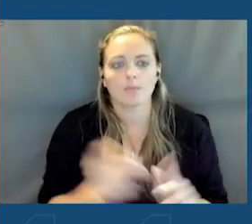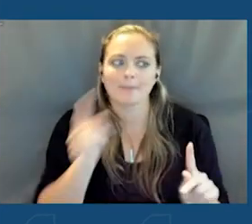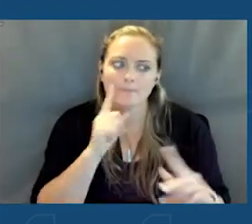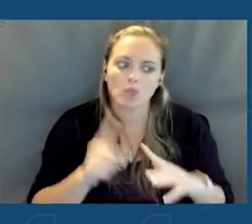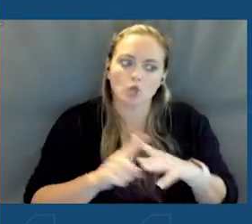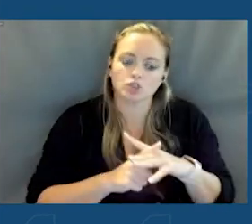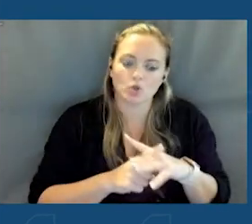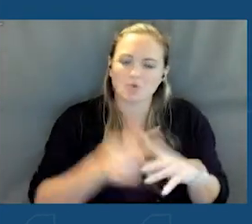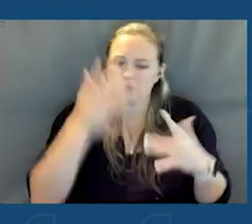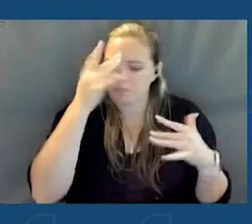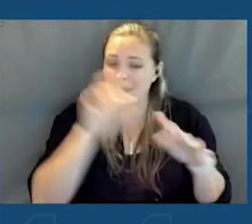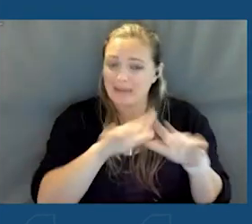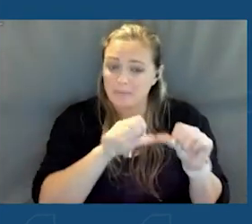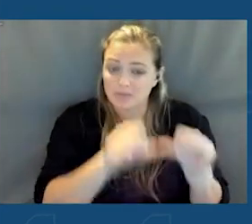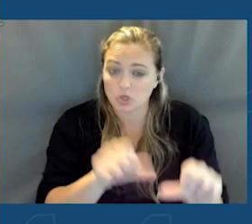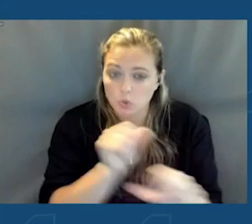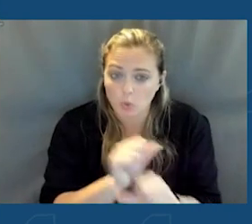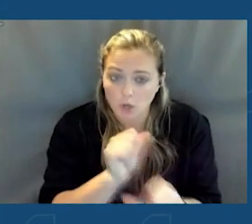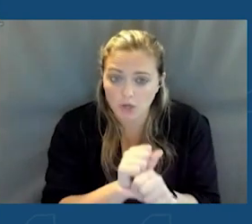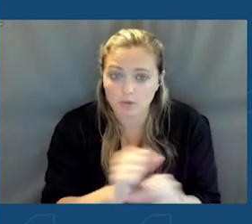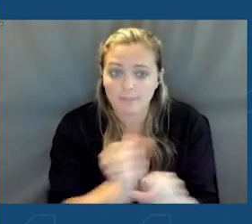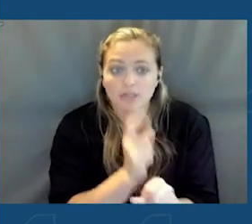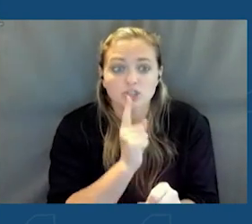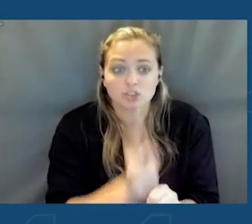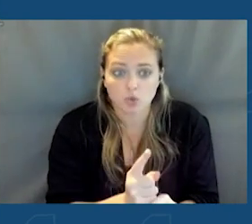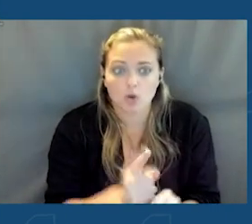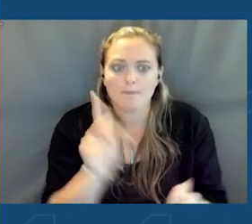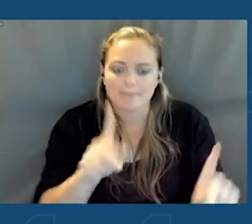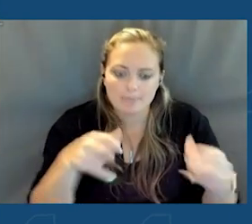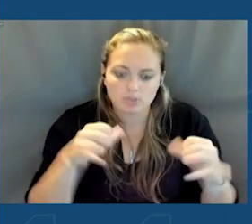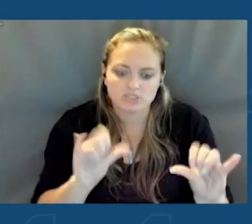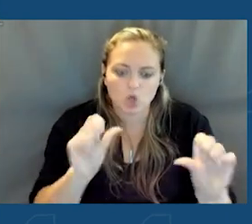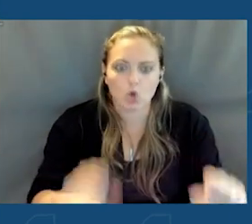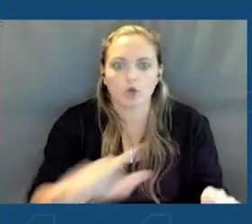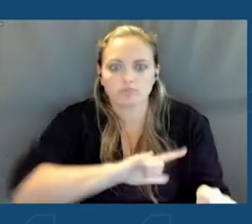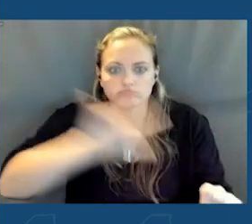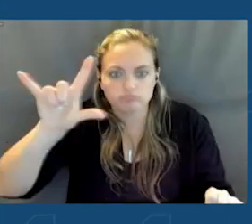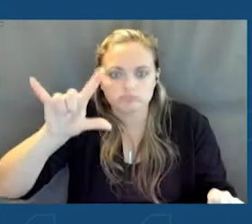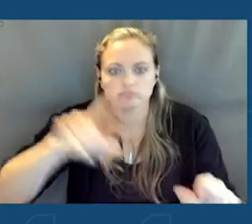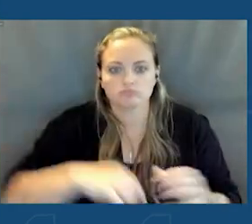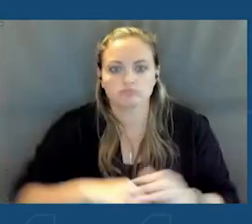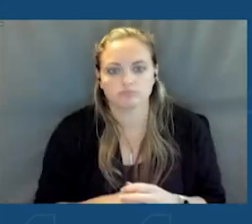a pandemic to make sure that people could be served.